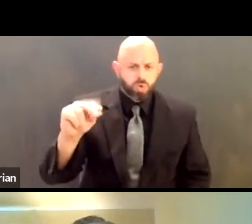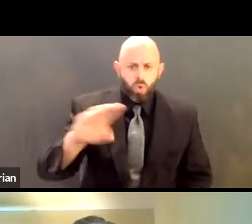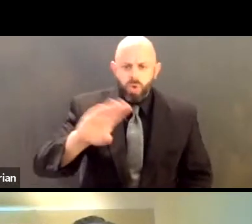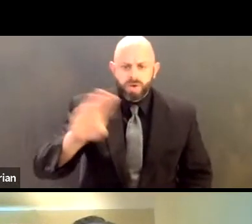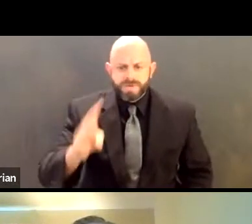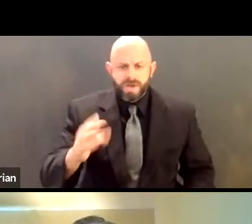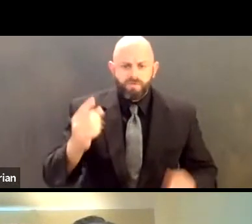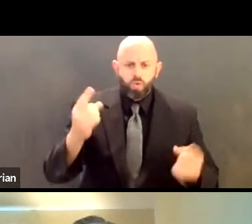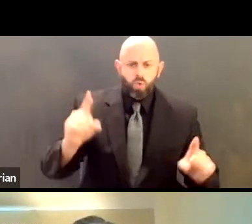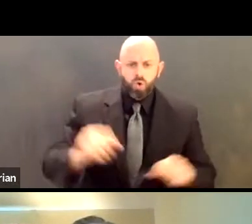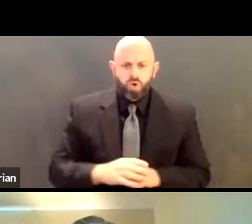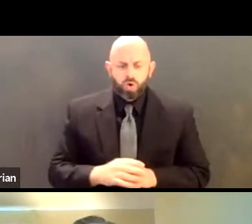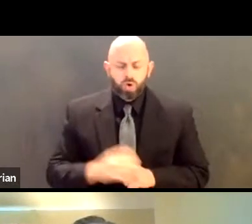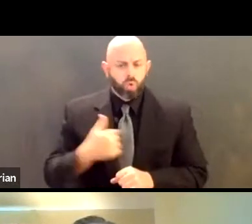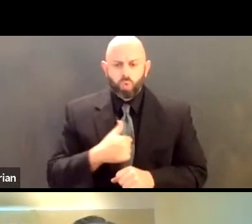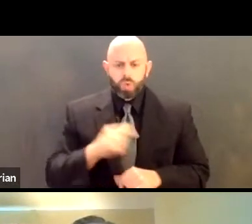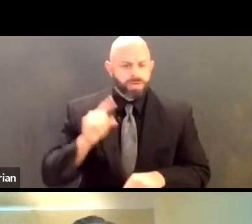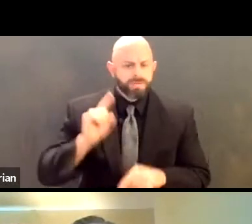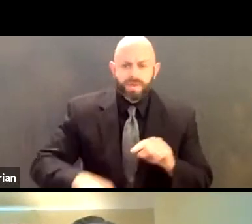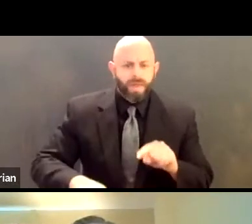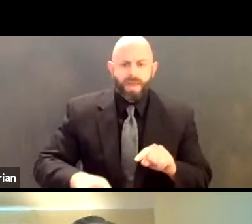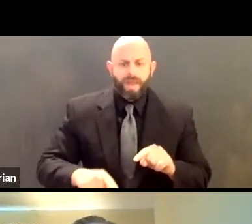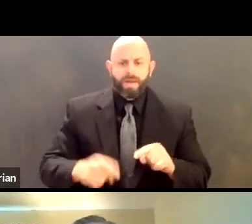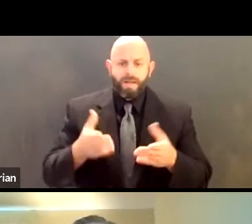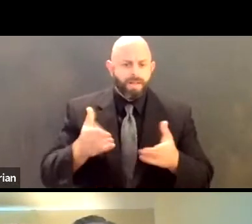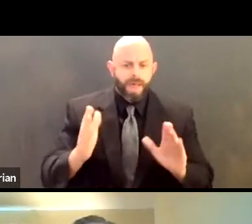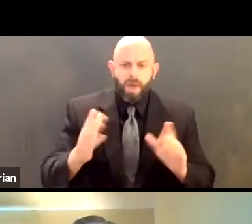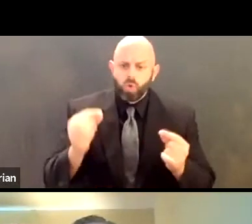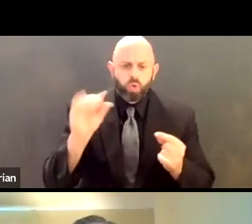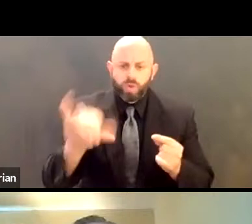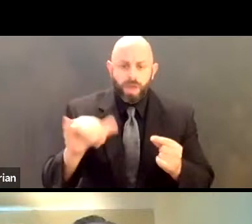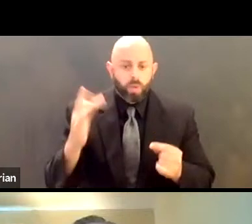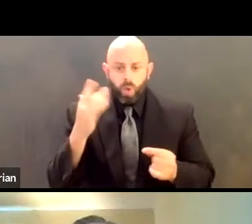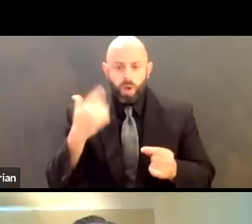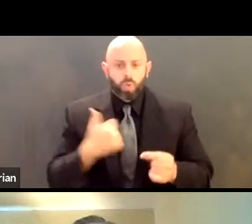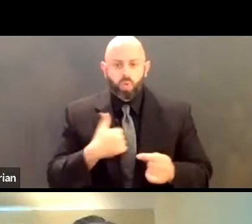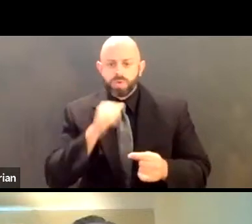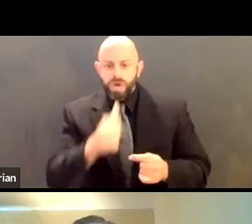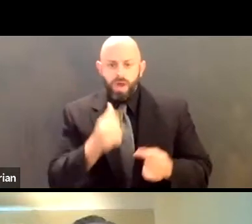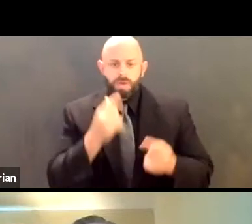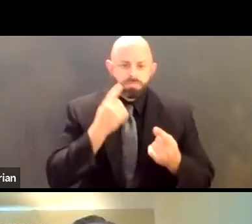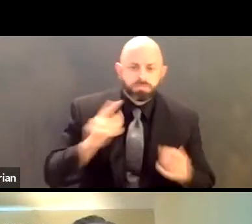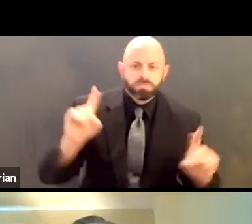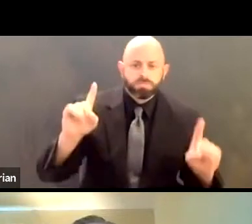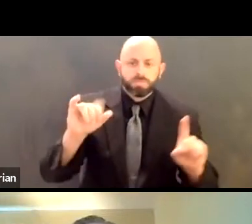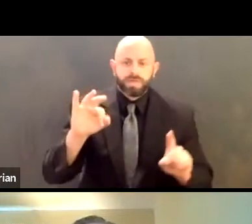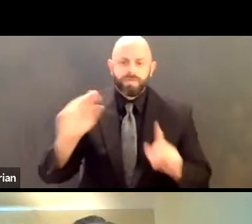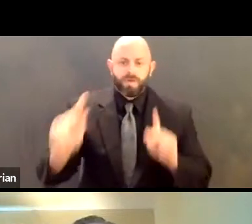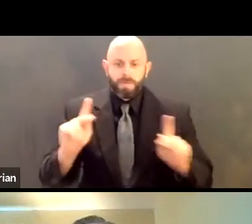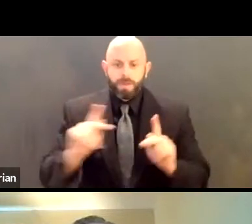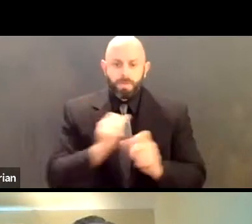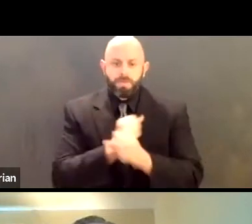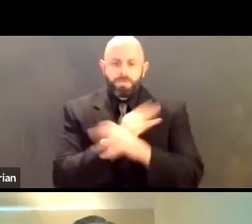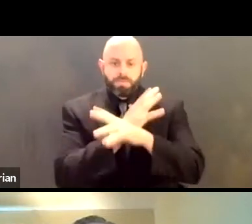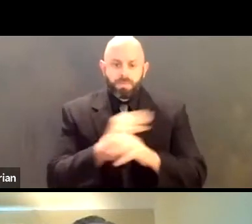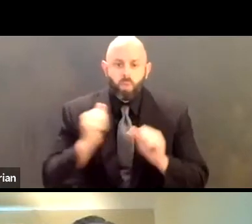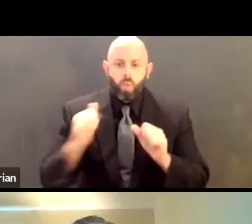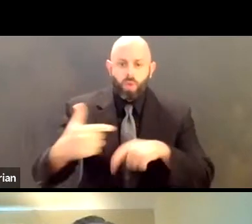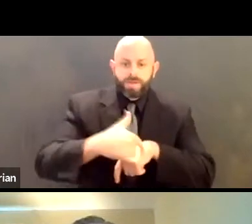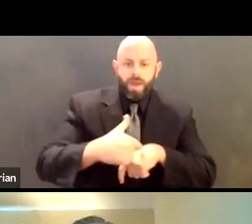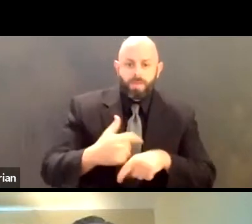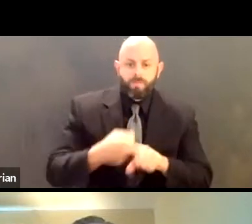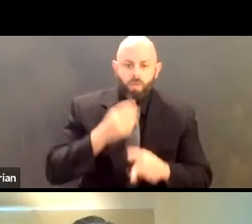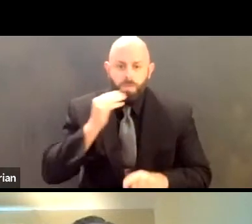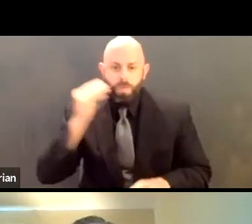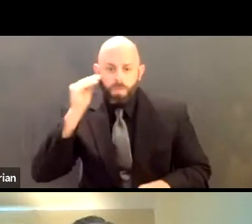work. We cannot possibly be productive if we have people video conferencing all the time